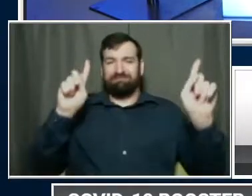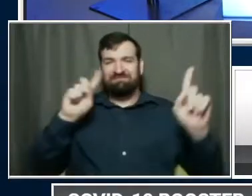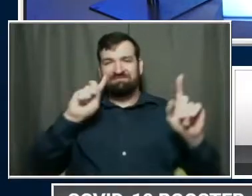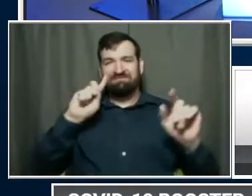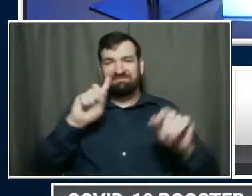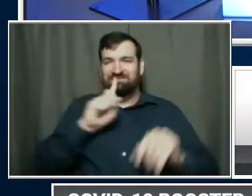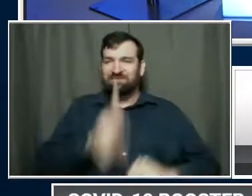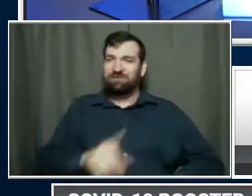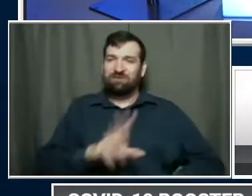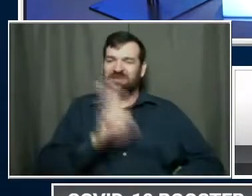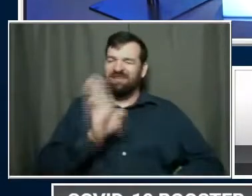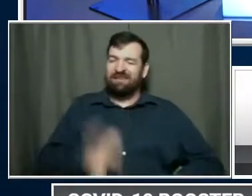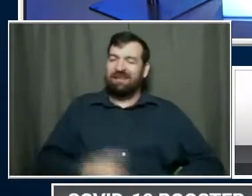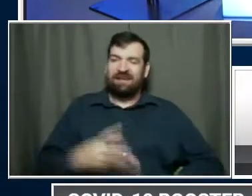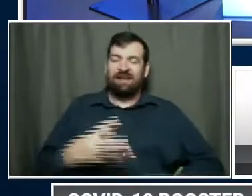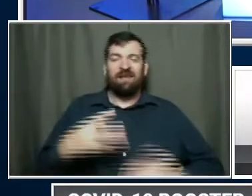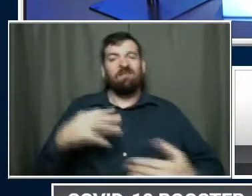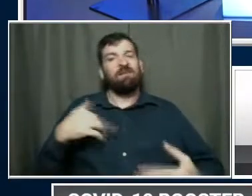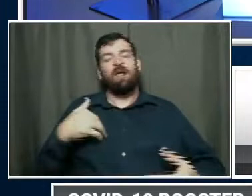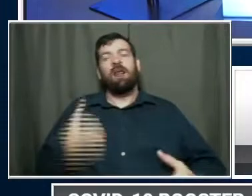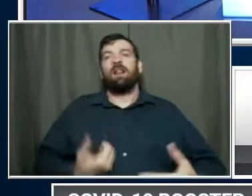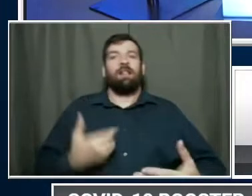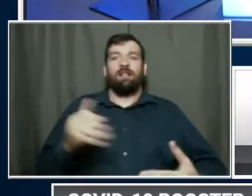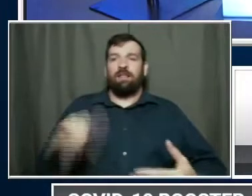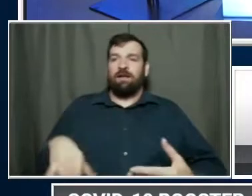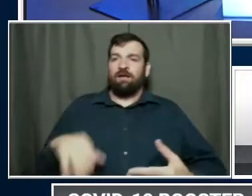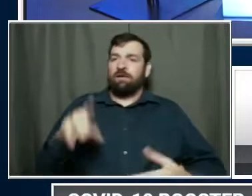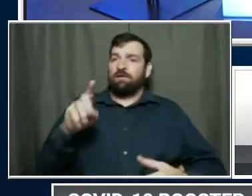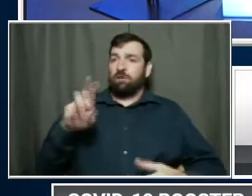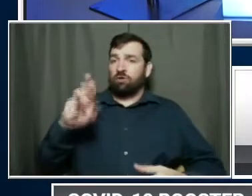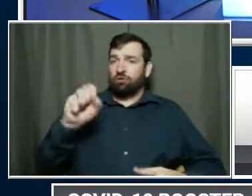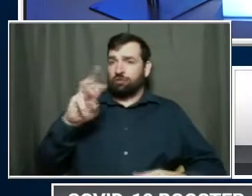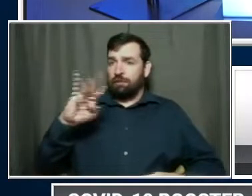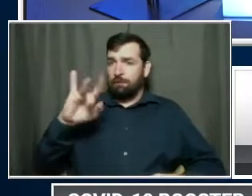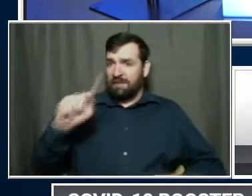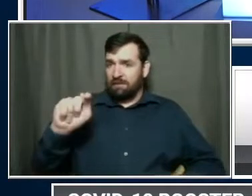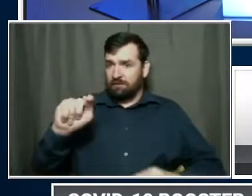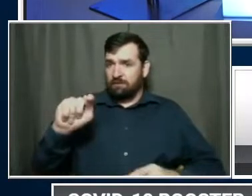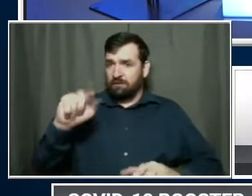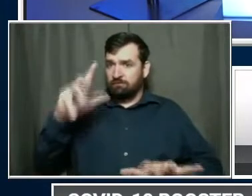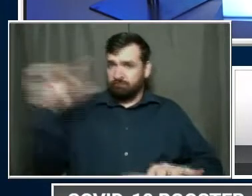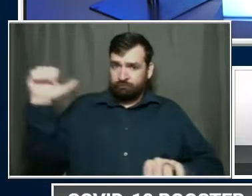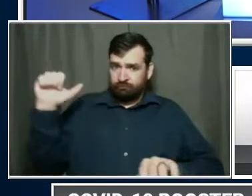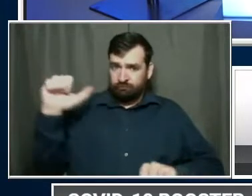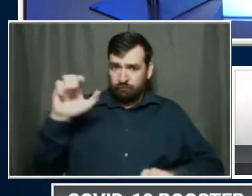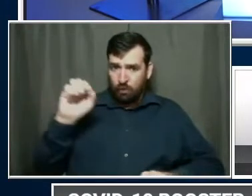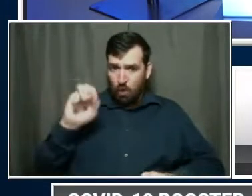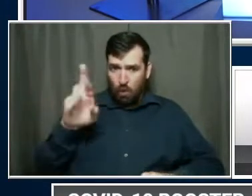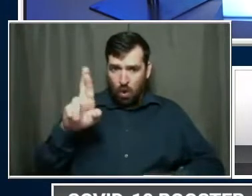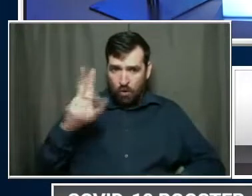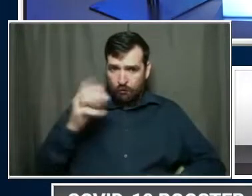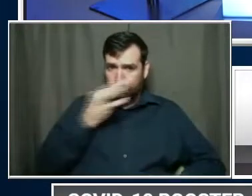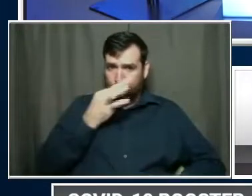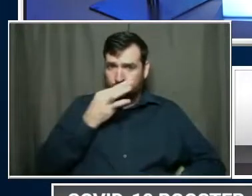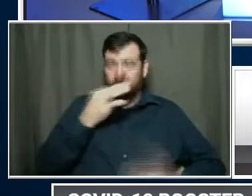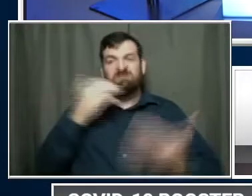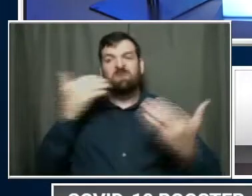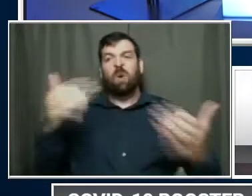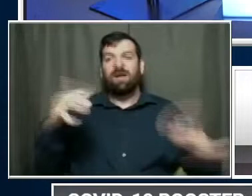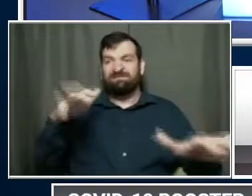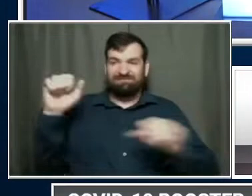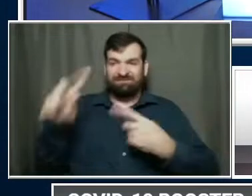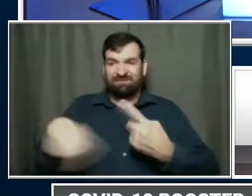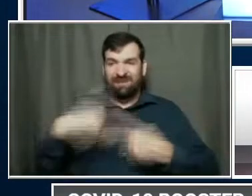old. Dr. Schmidt, I know you actually are heading off to the OR here in a few moments, so go ahead and bow out when you need to. We